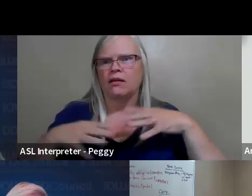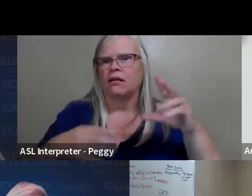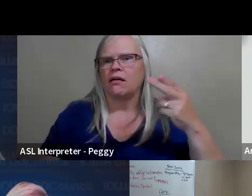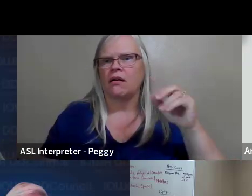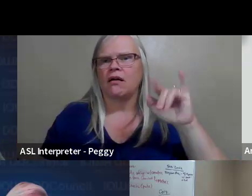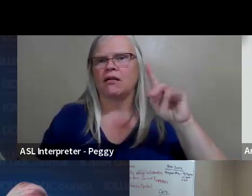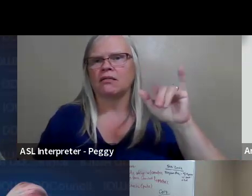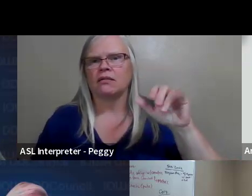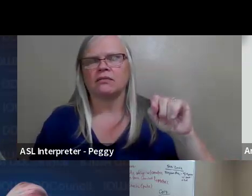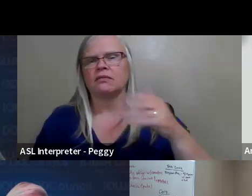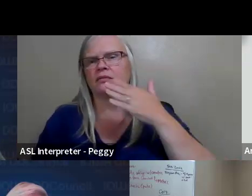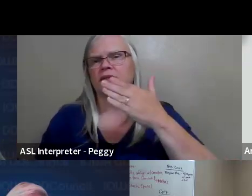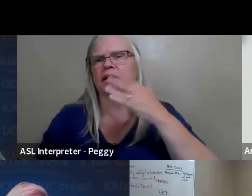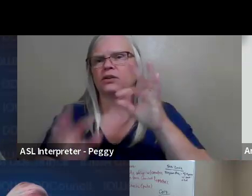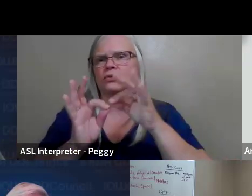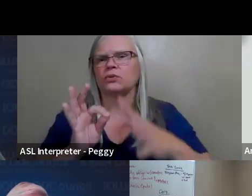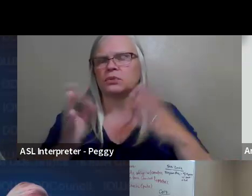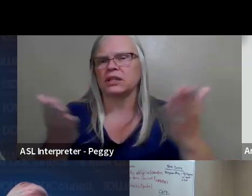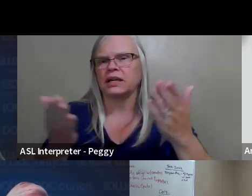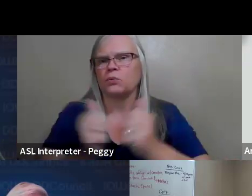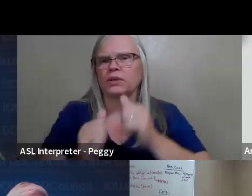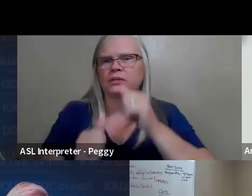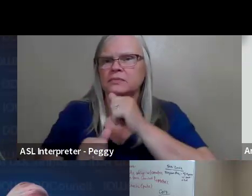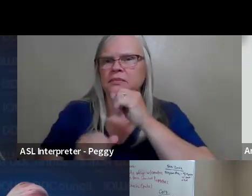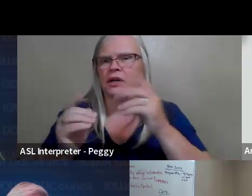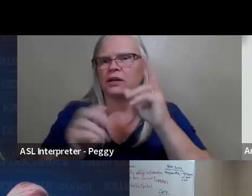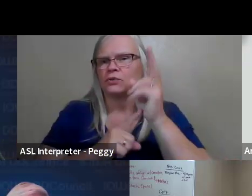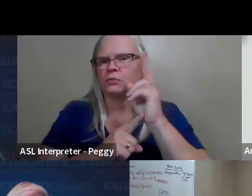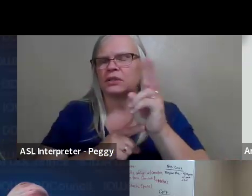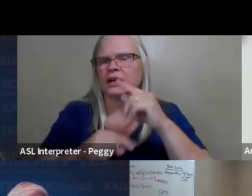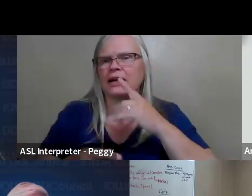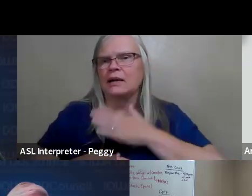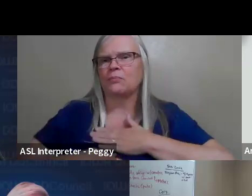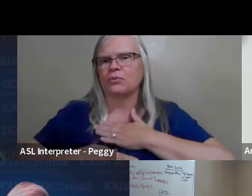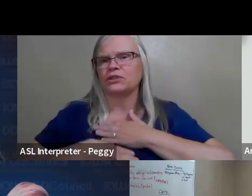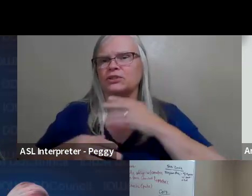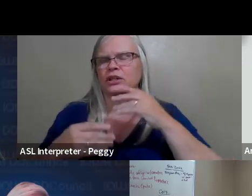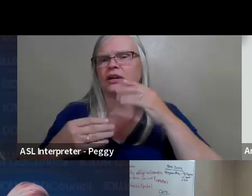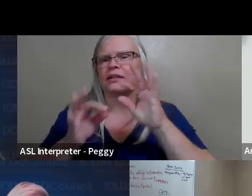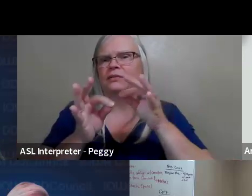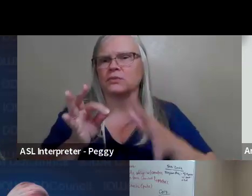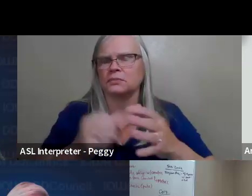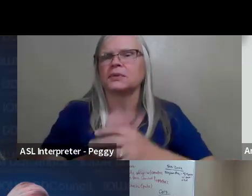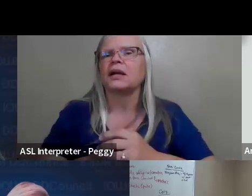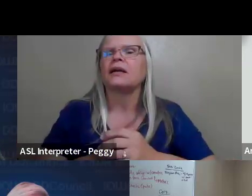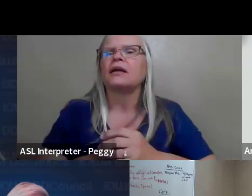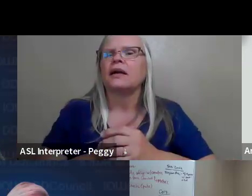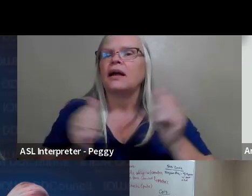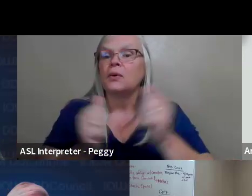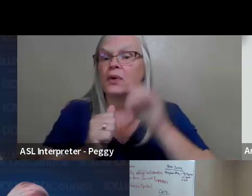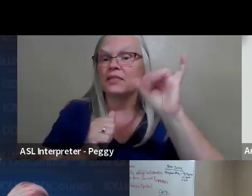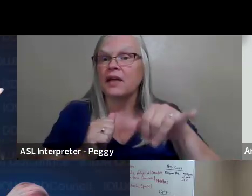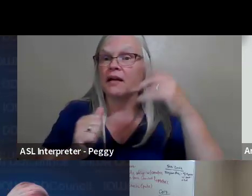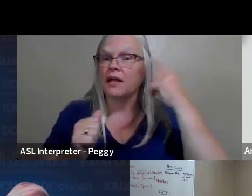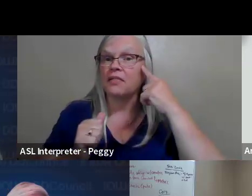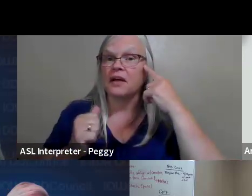I do want to thank our interpreter who hung in here with us another 2 minutes. I appreciate you. And with that,